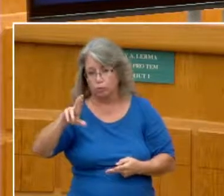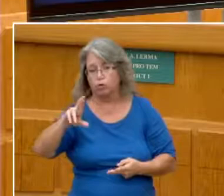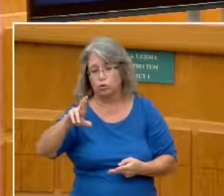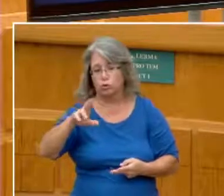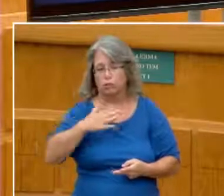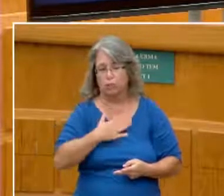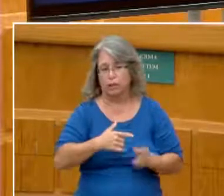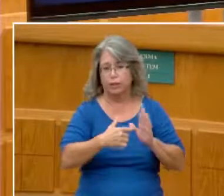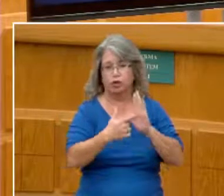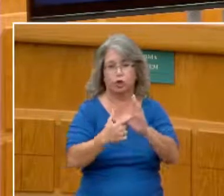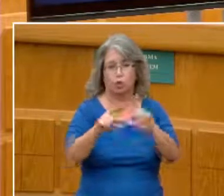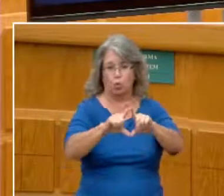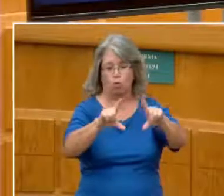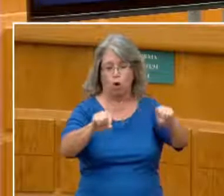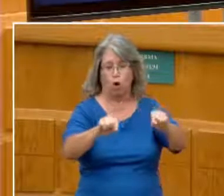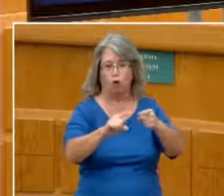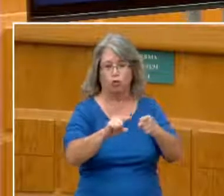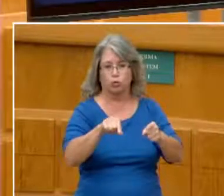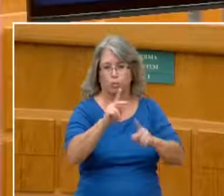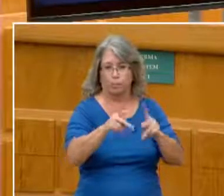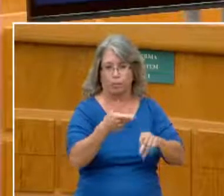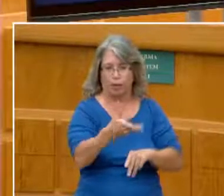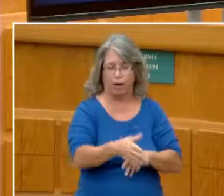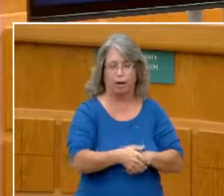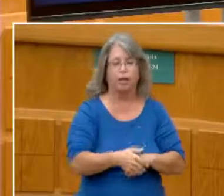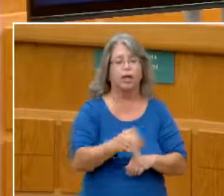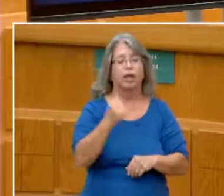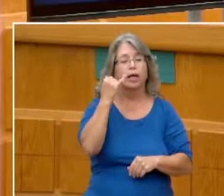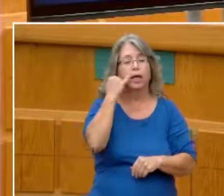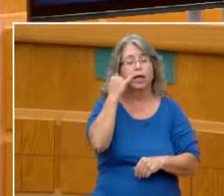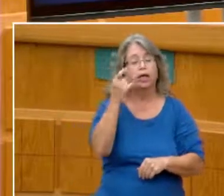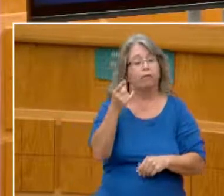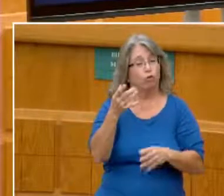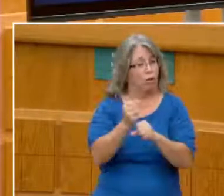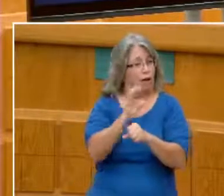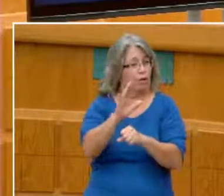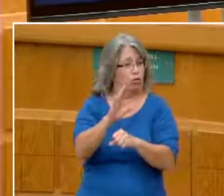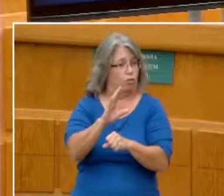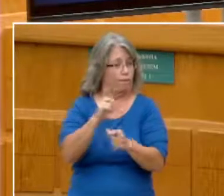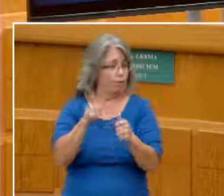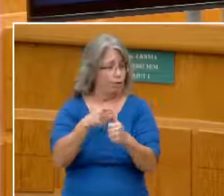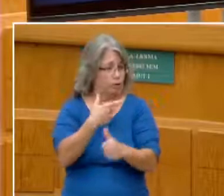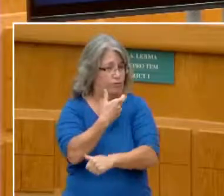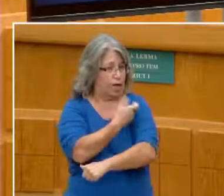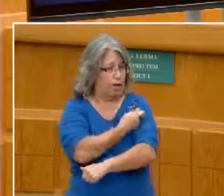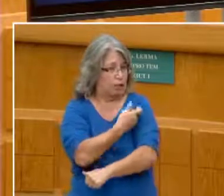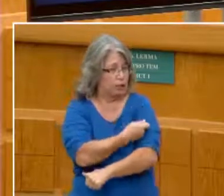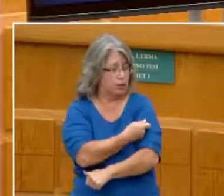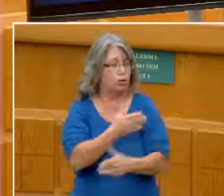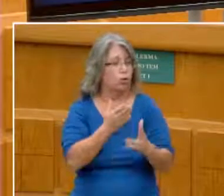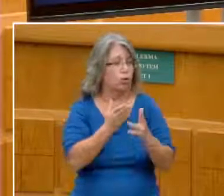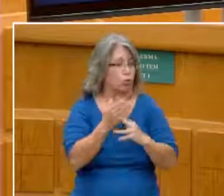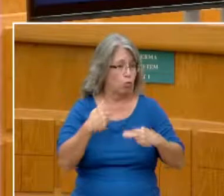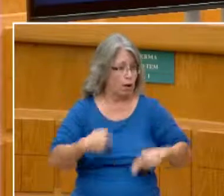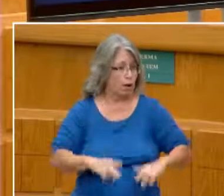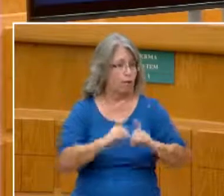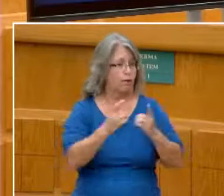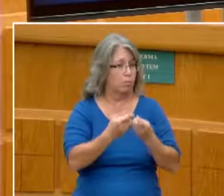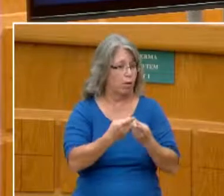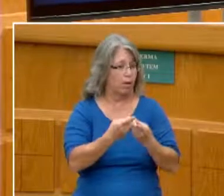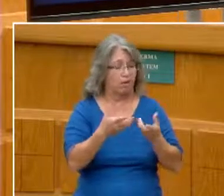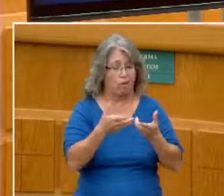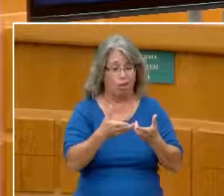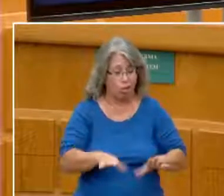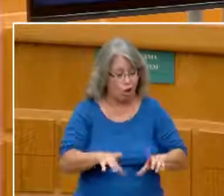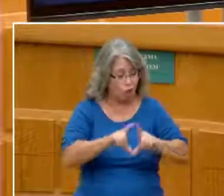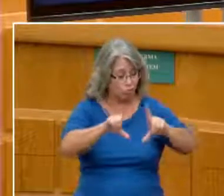And if you were vaccinated through the health district but do not have your card, health district employees can provide a replacement